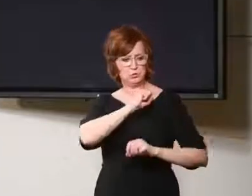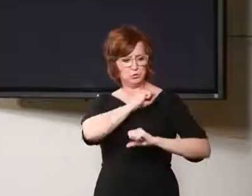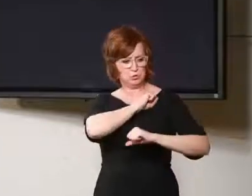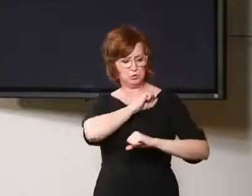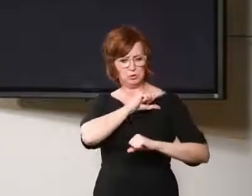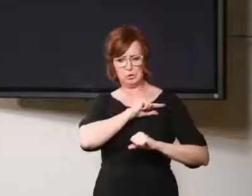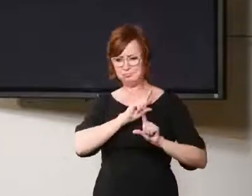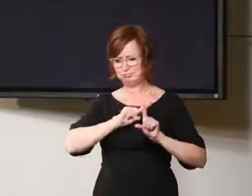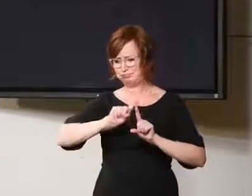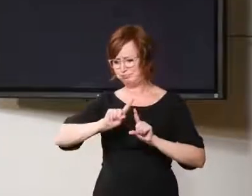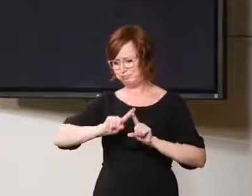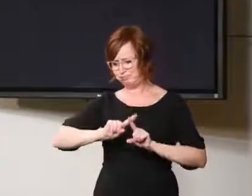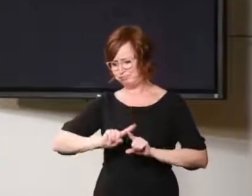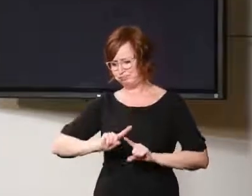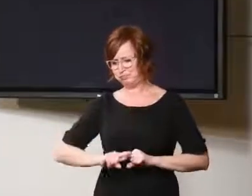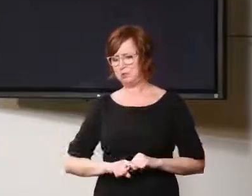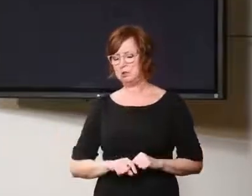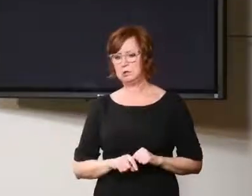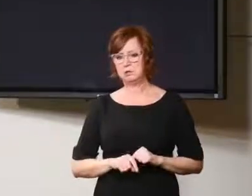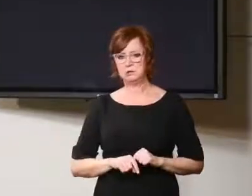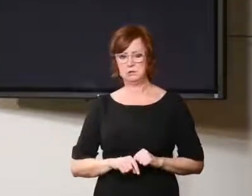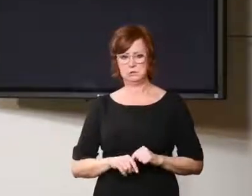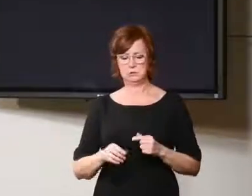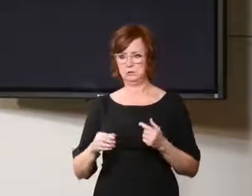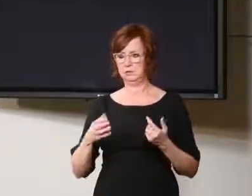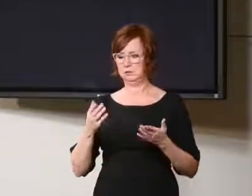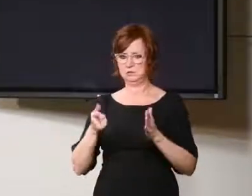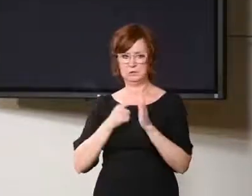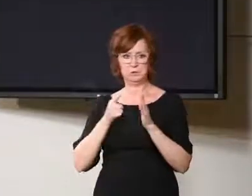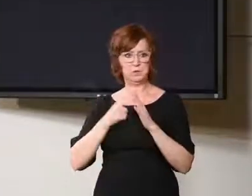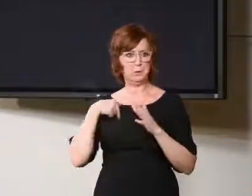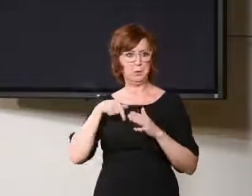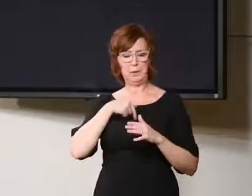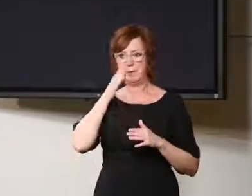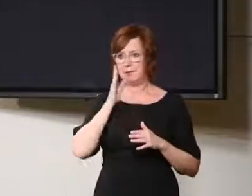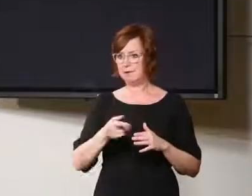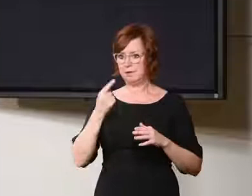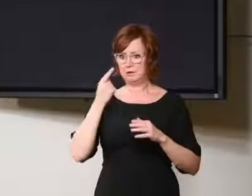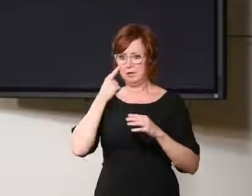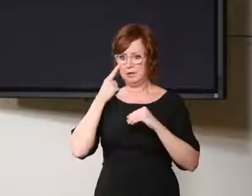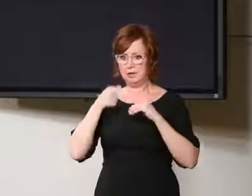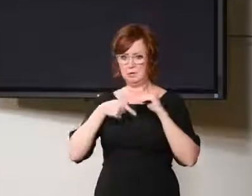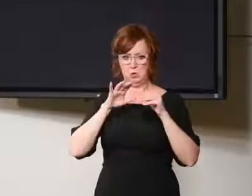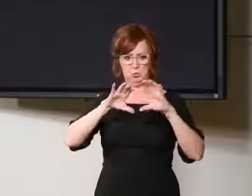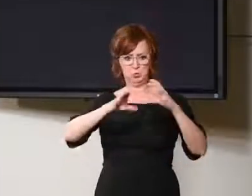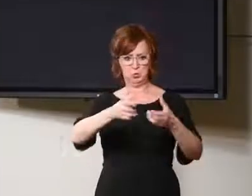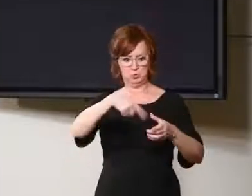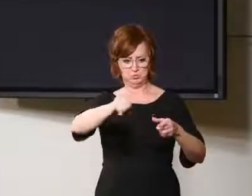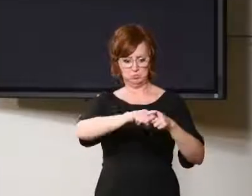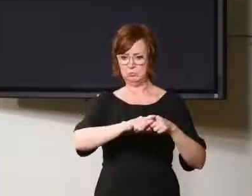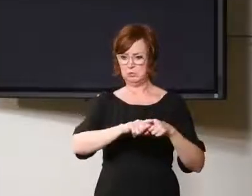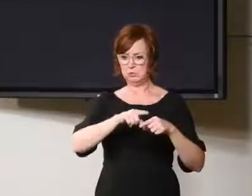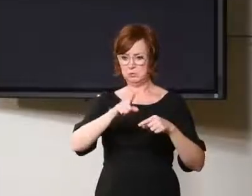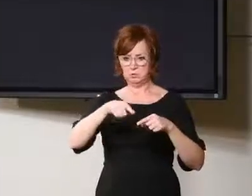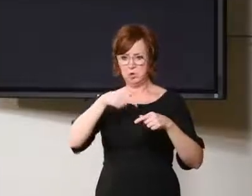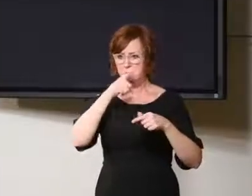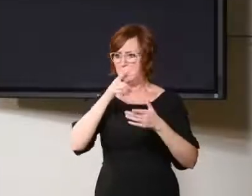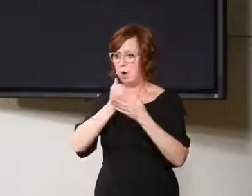as well as people that we often don't think about in our communities that are providing our clean